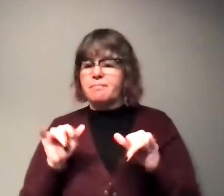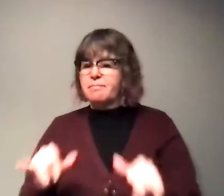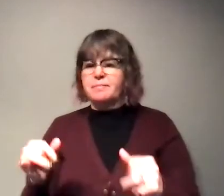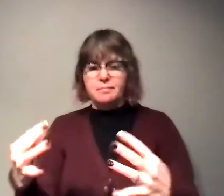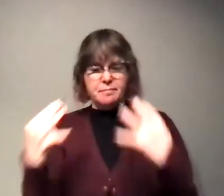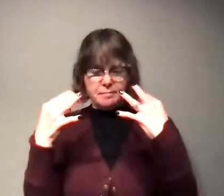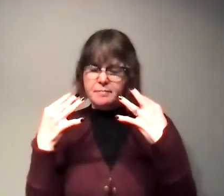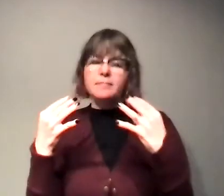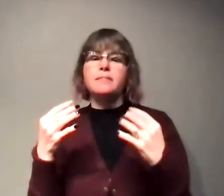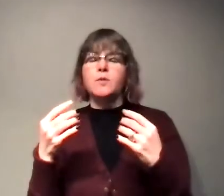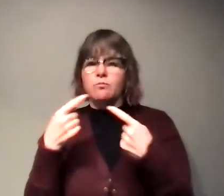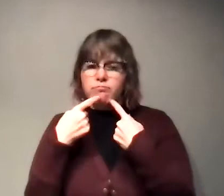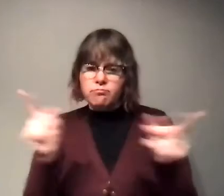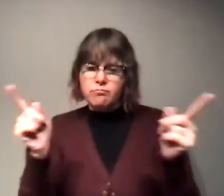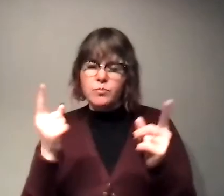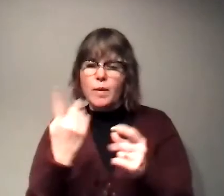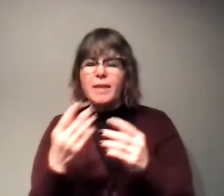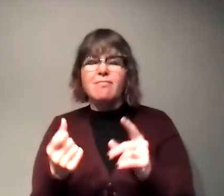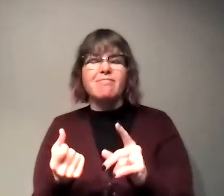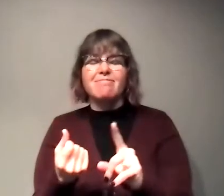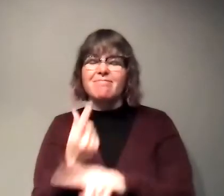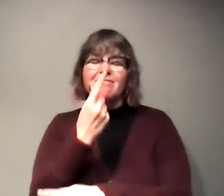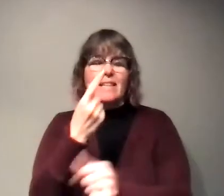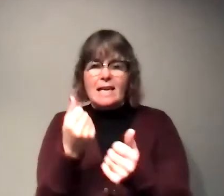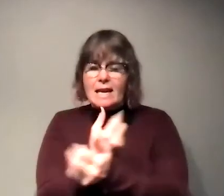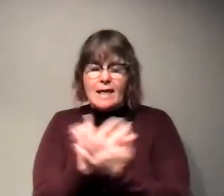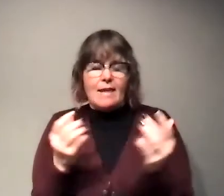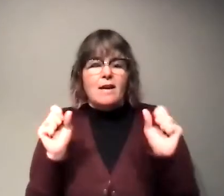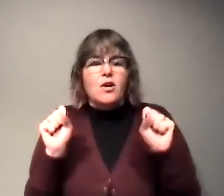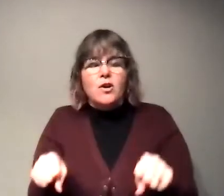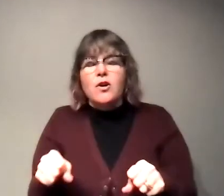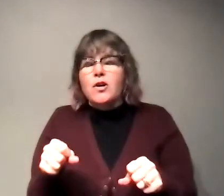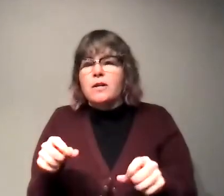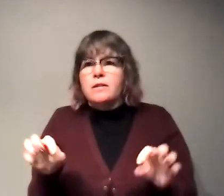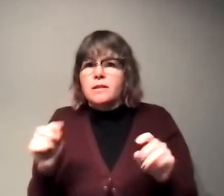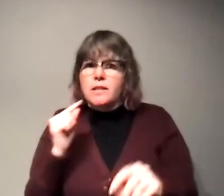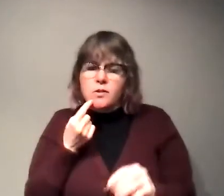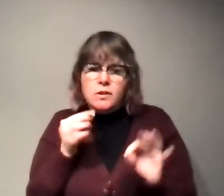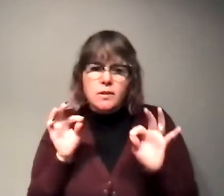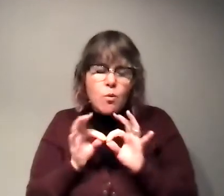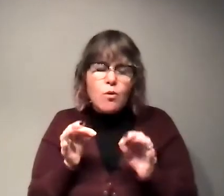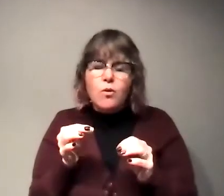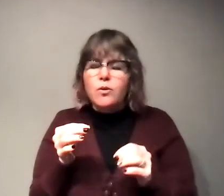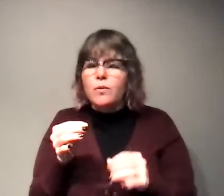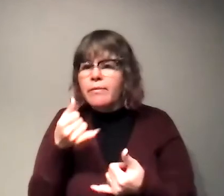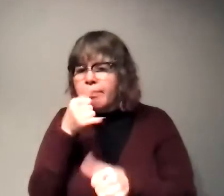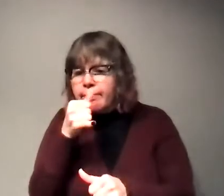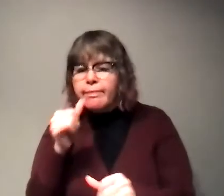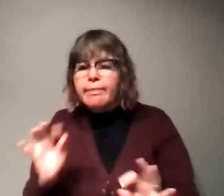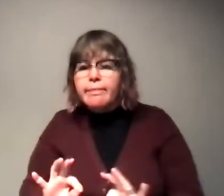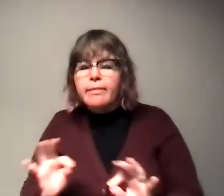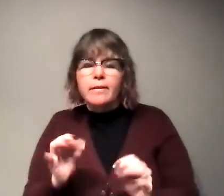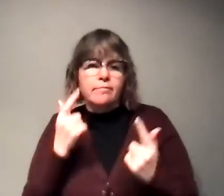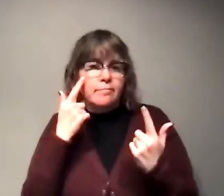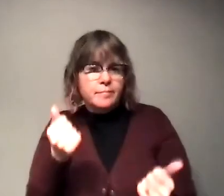world, and you can tell them one thing about literally anything. It can be as big picture important or silly and insignificant as you'd like. What